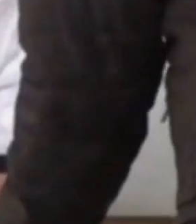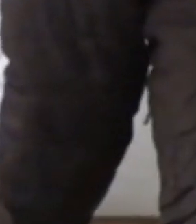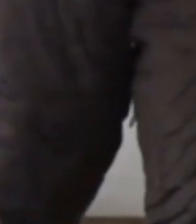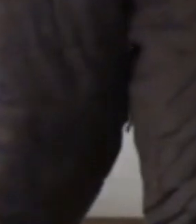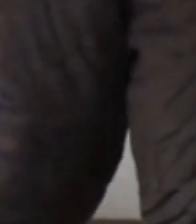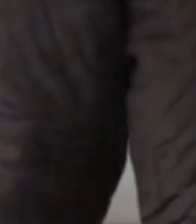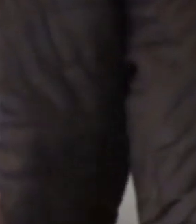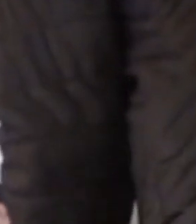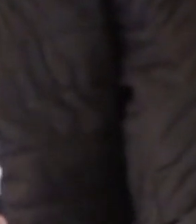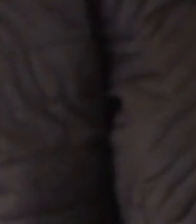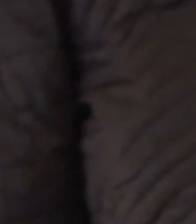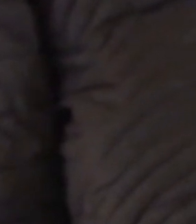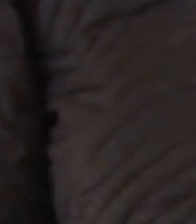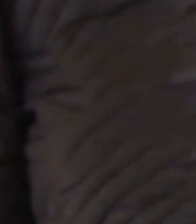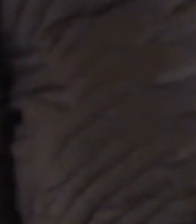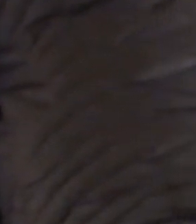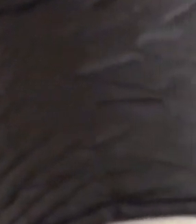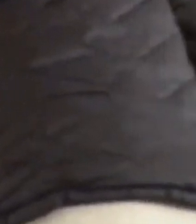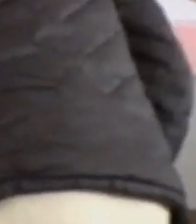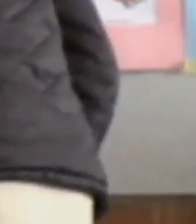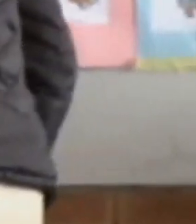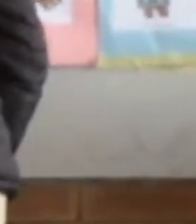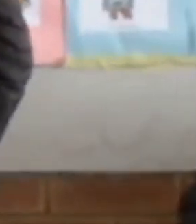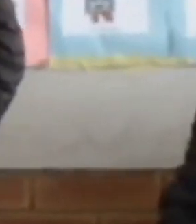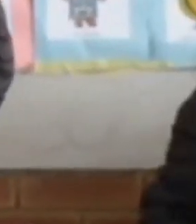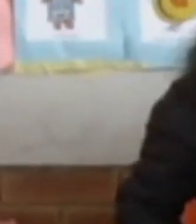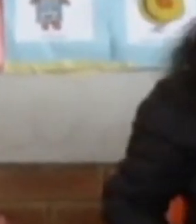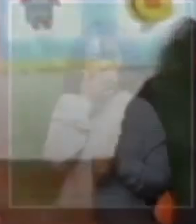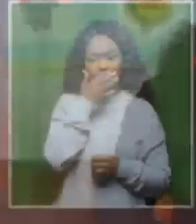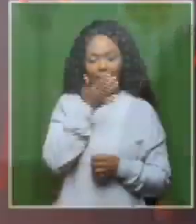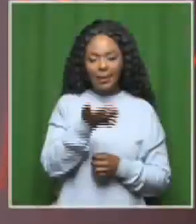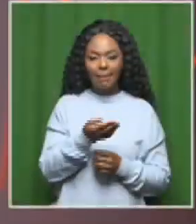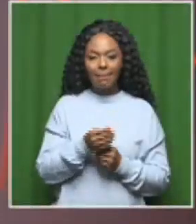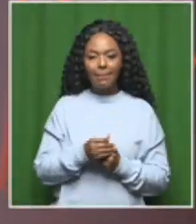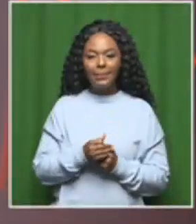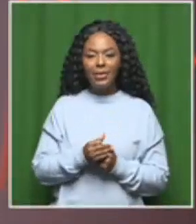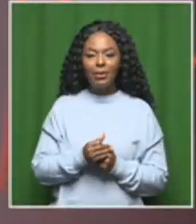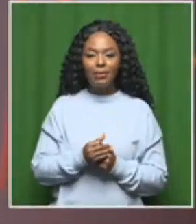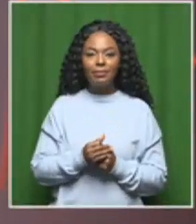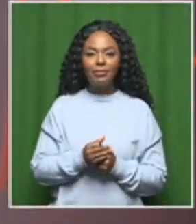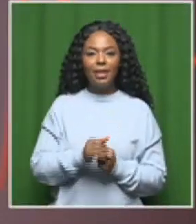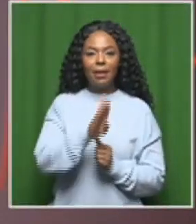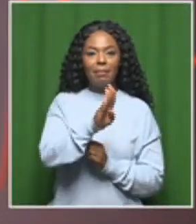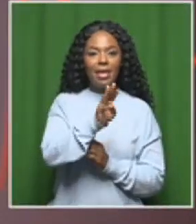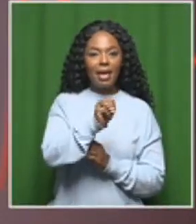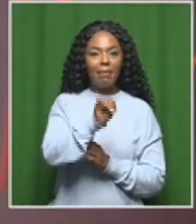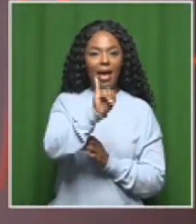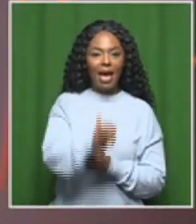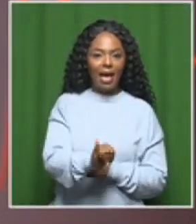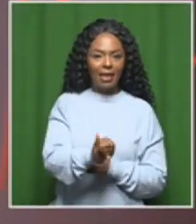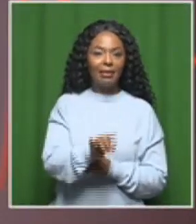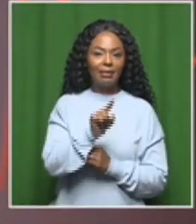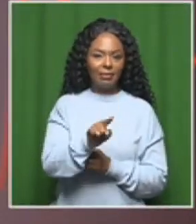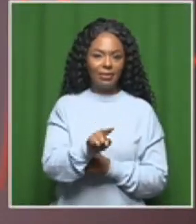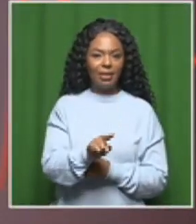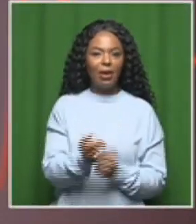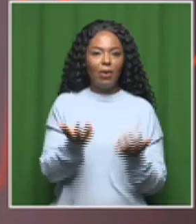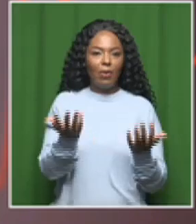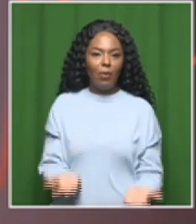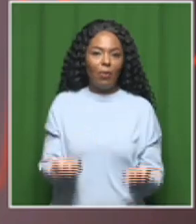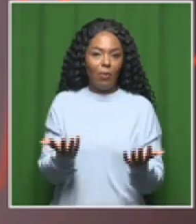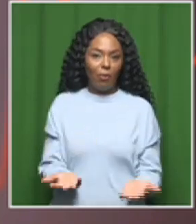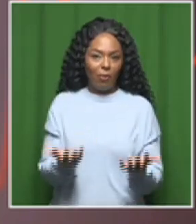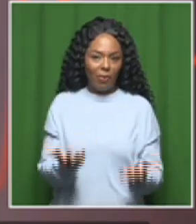it's typically measured by calculating a person's body mass index, or BMI, which is their weight in kilograms